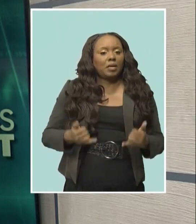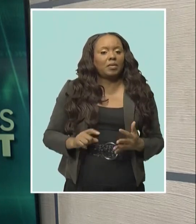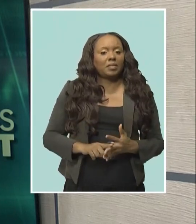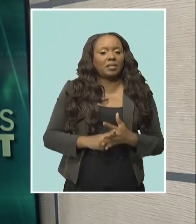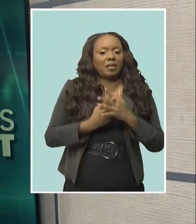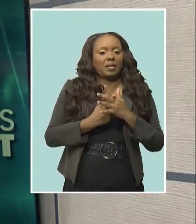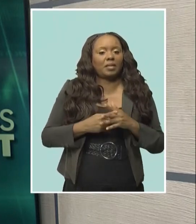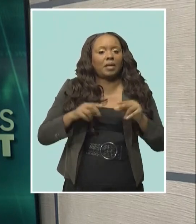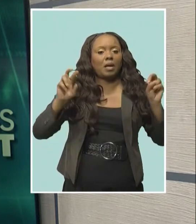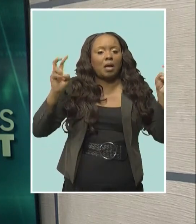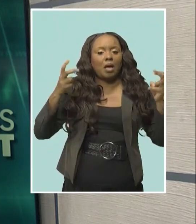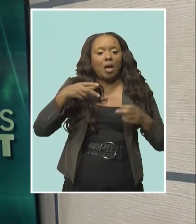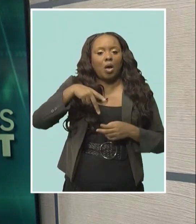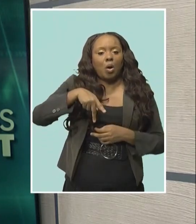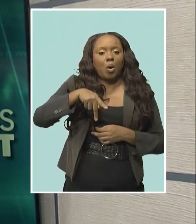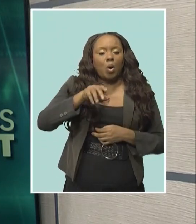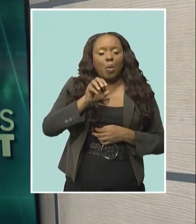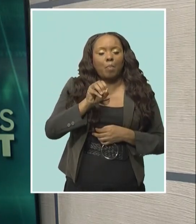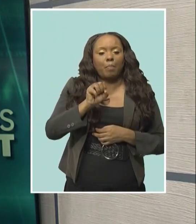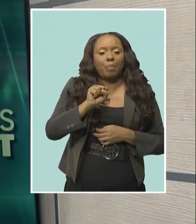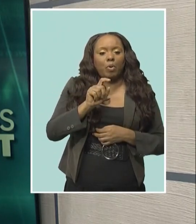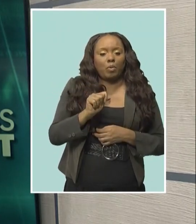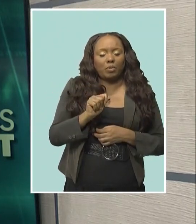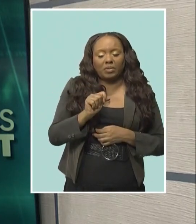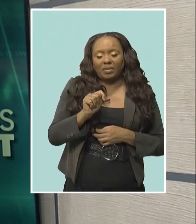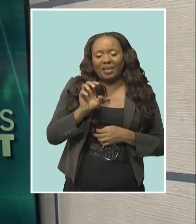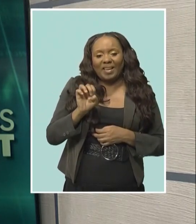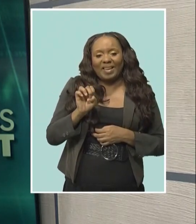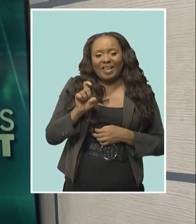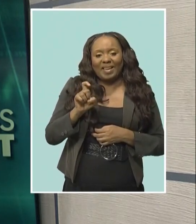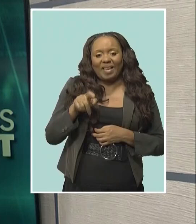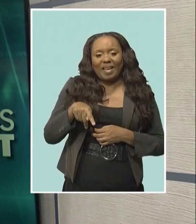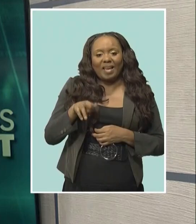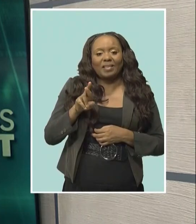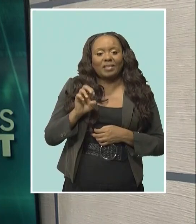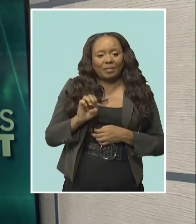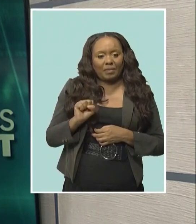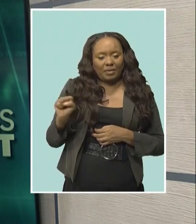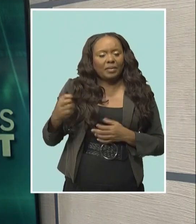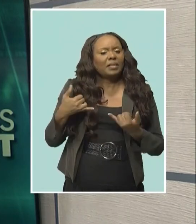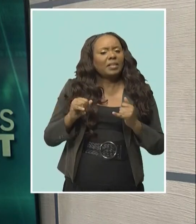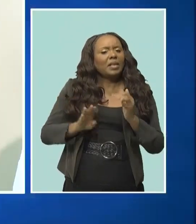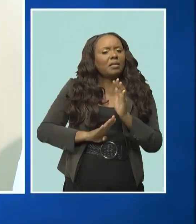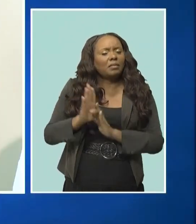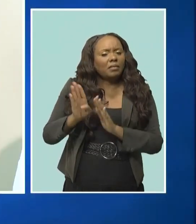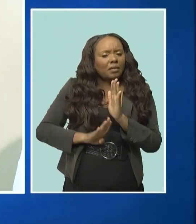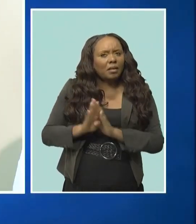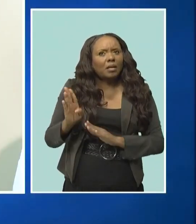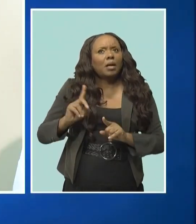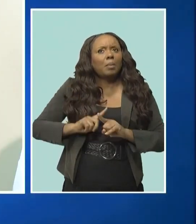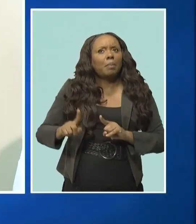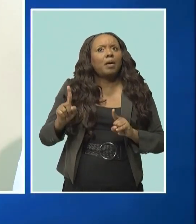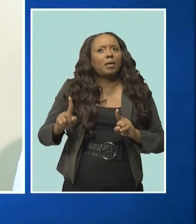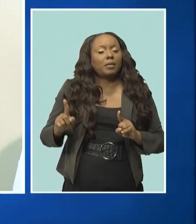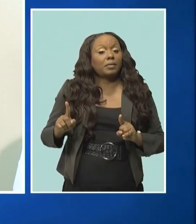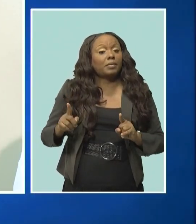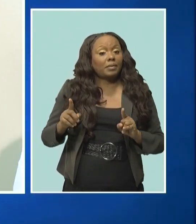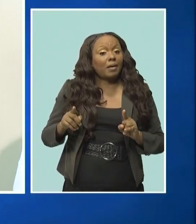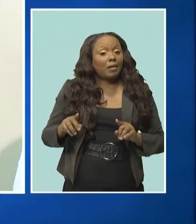service. The process is still in its developmental stage, but they're open to business. Basically, we would like to